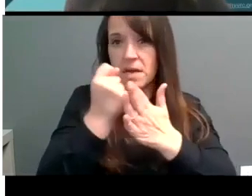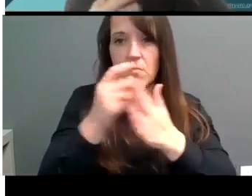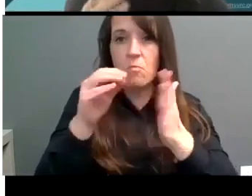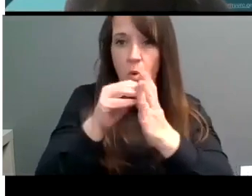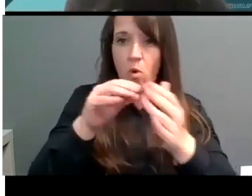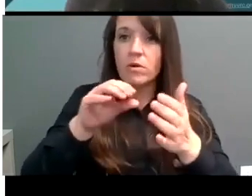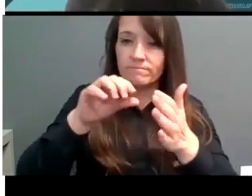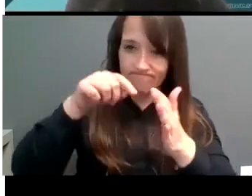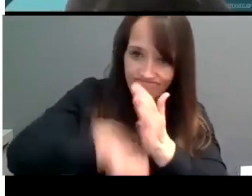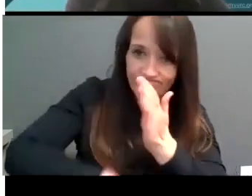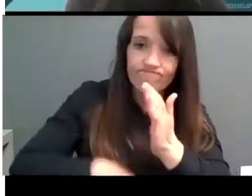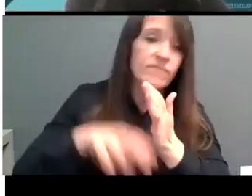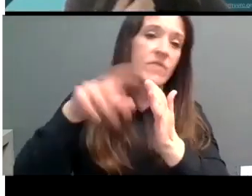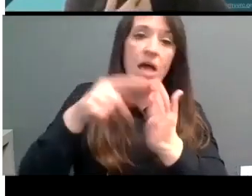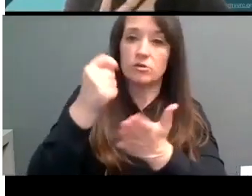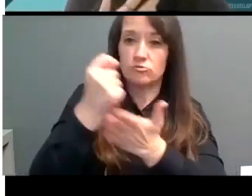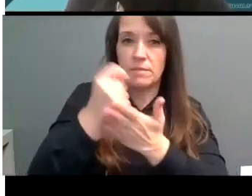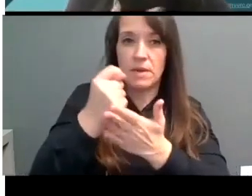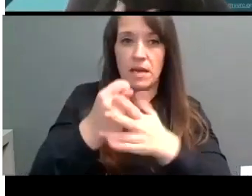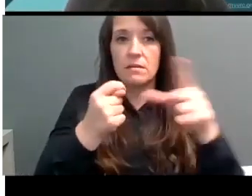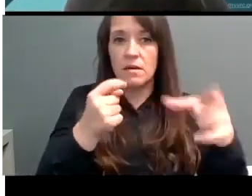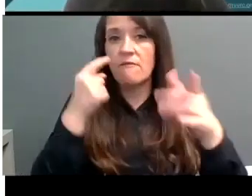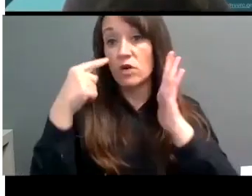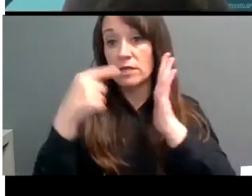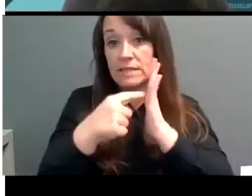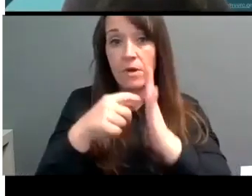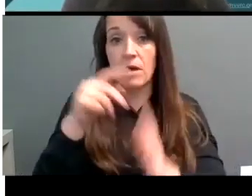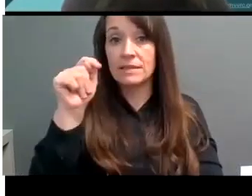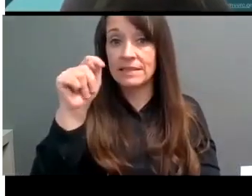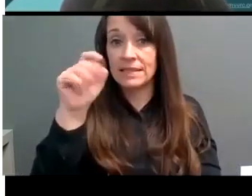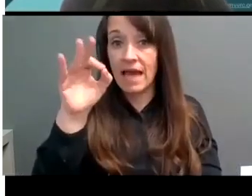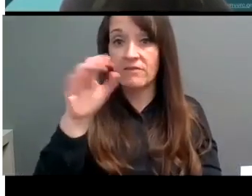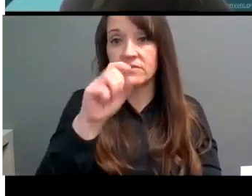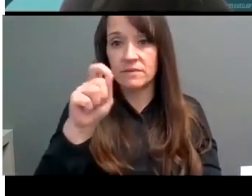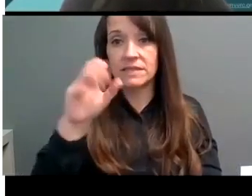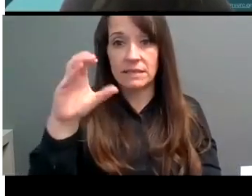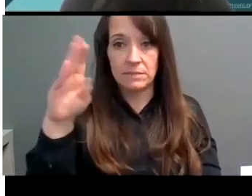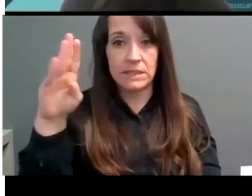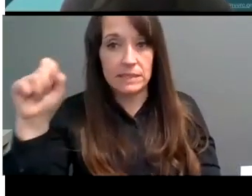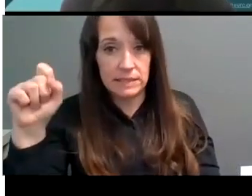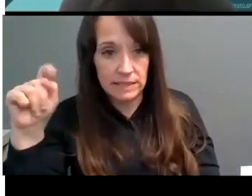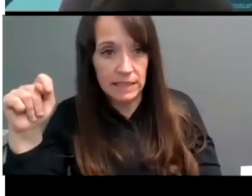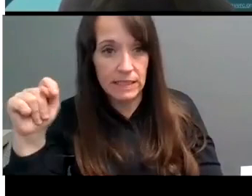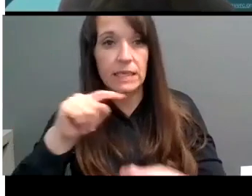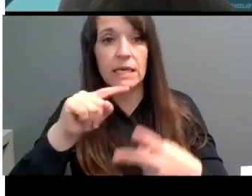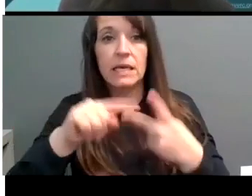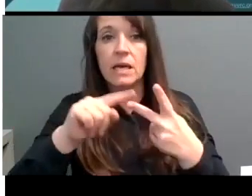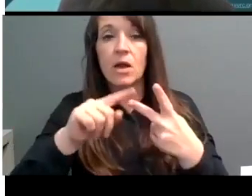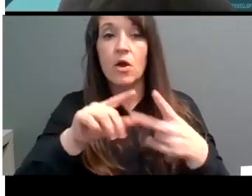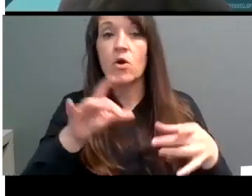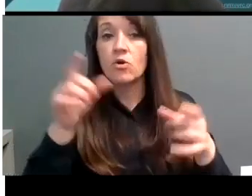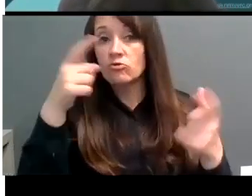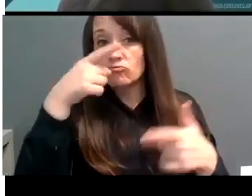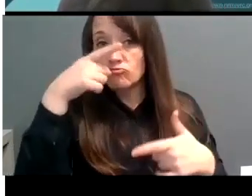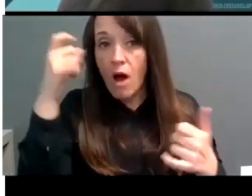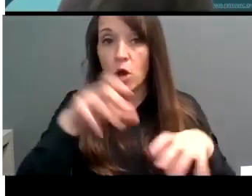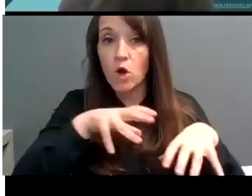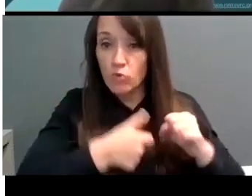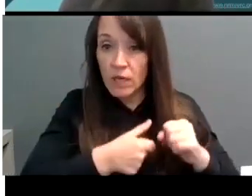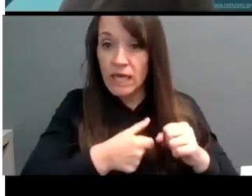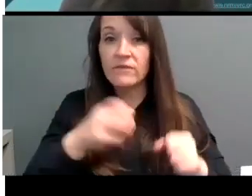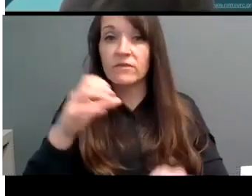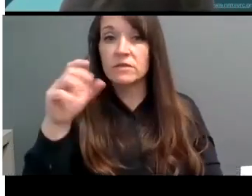just some: TFCBT, trauma and grief component therapy, and prolonged exposure, which is an adult treatment,